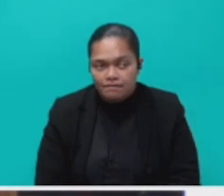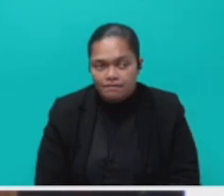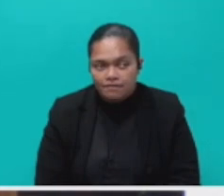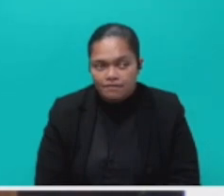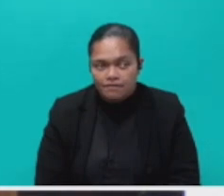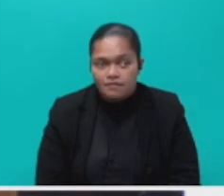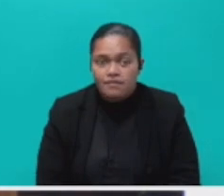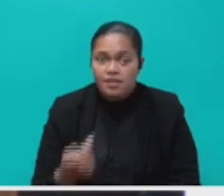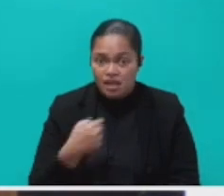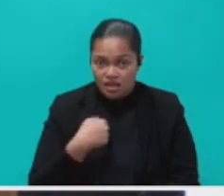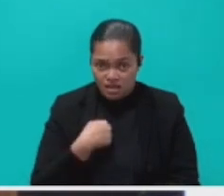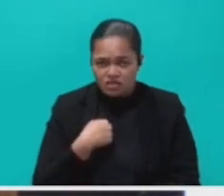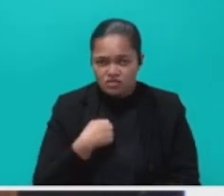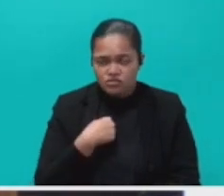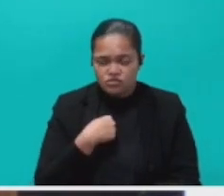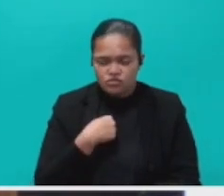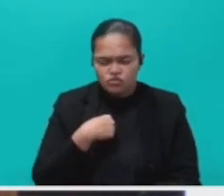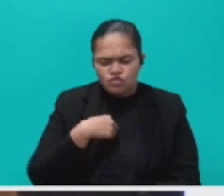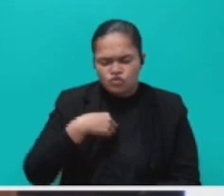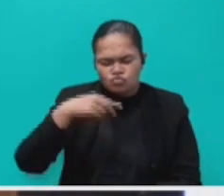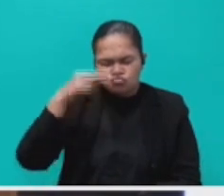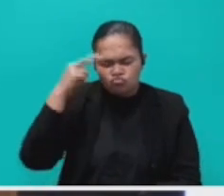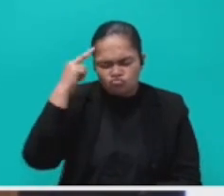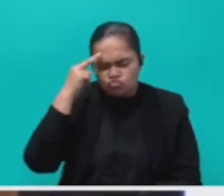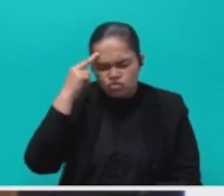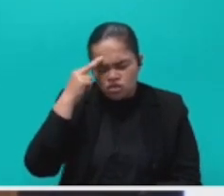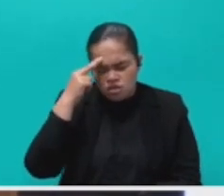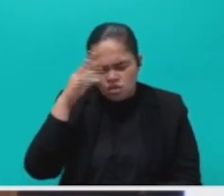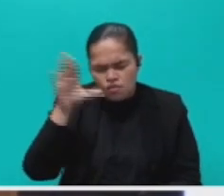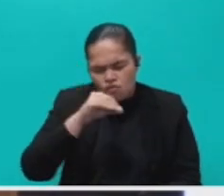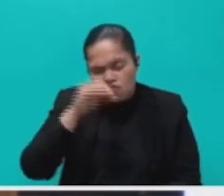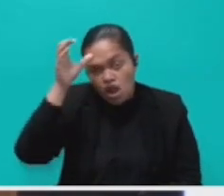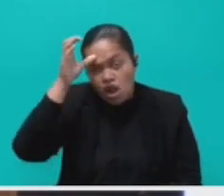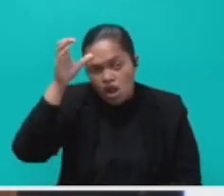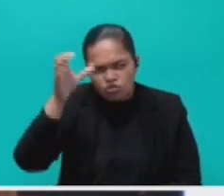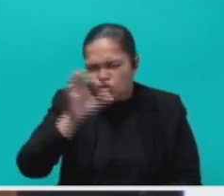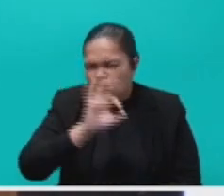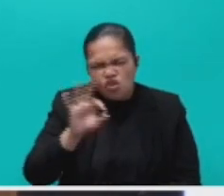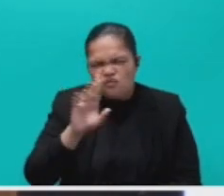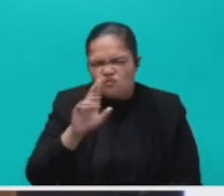I dream of the country, not for